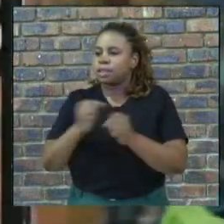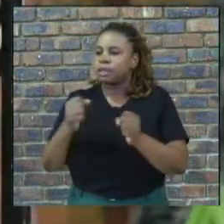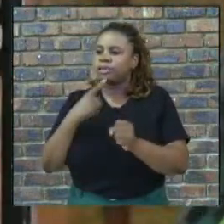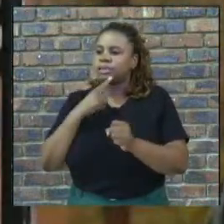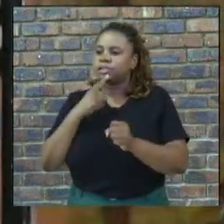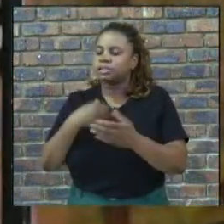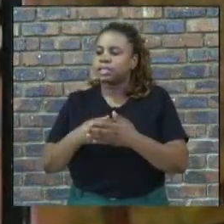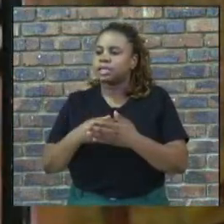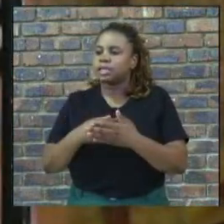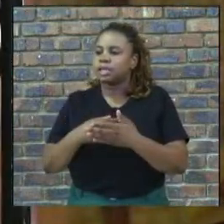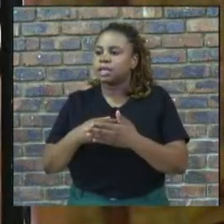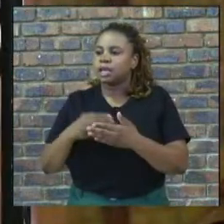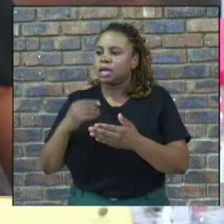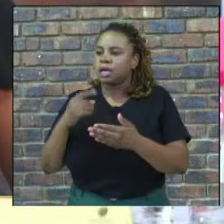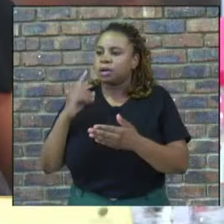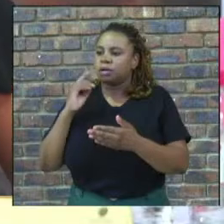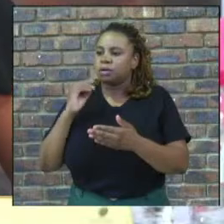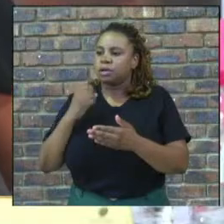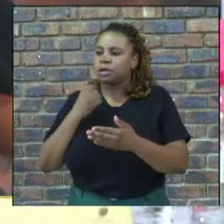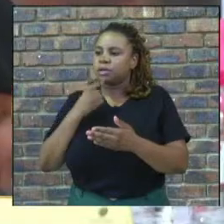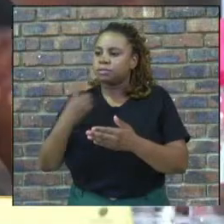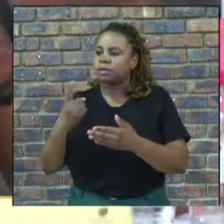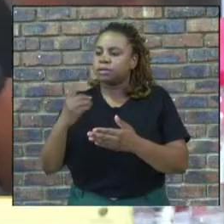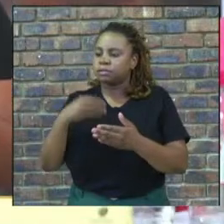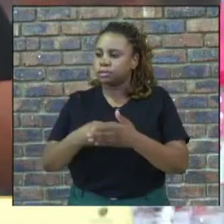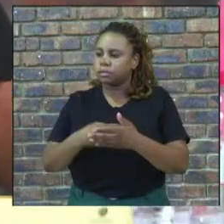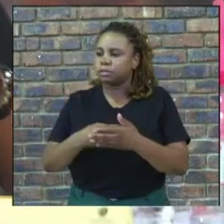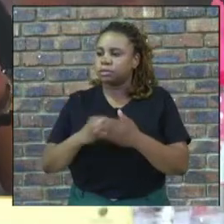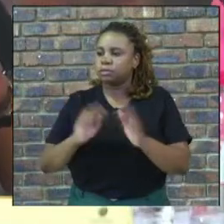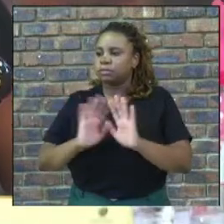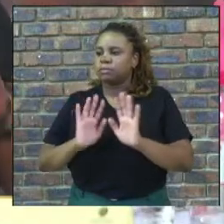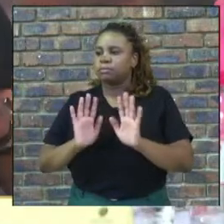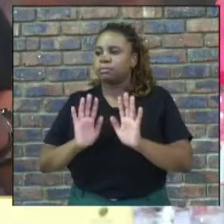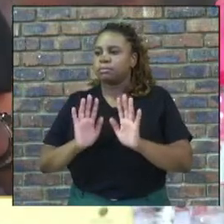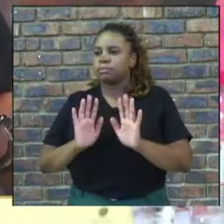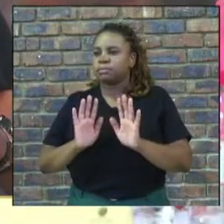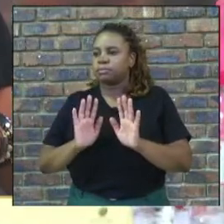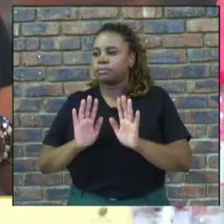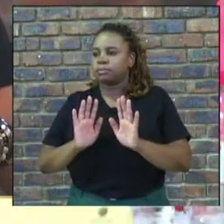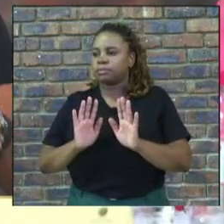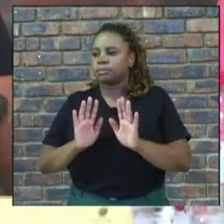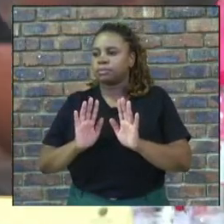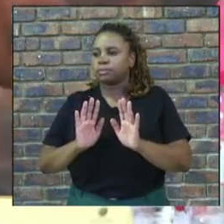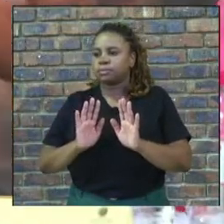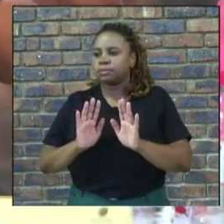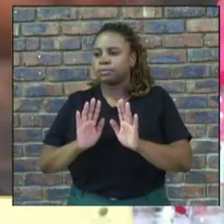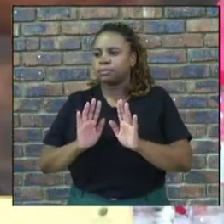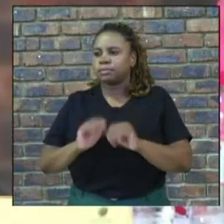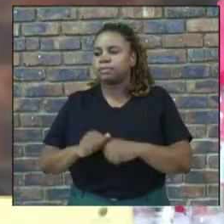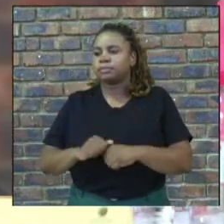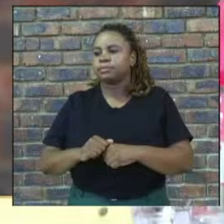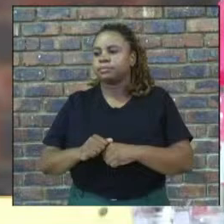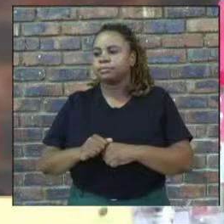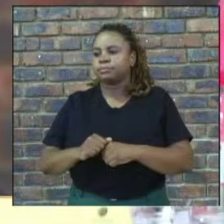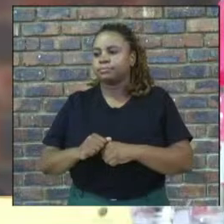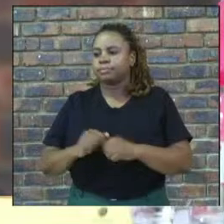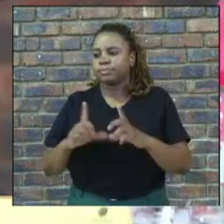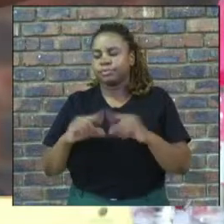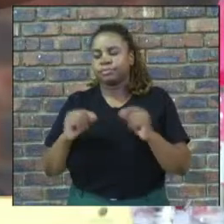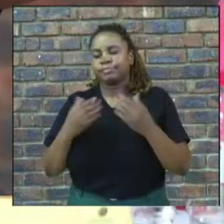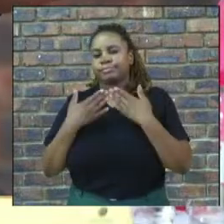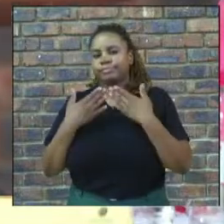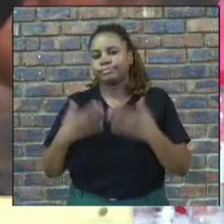A o e boletsa botse man. A re se ka ntshang boloko kaofela, ke re lo utlwile. Le shapeng fela, le ikgeng fela modimo